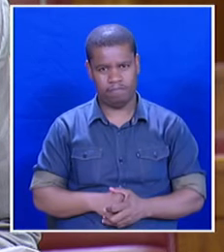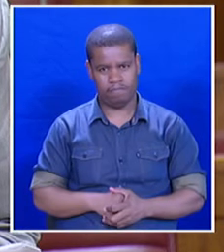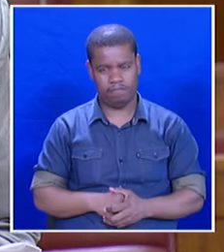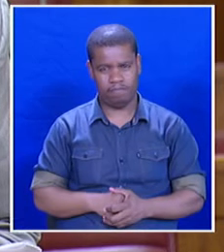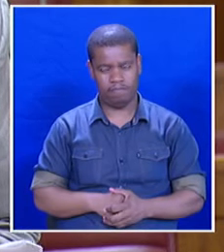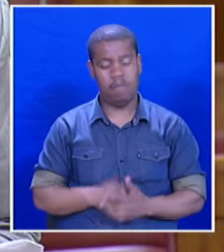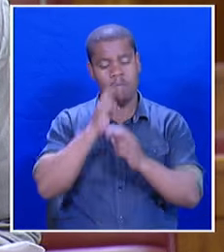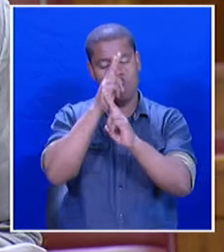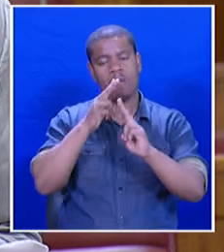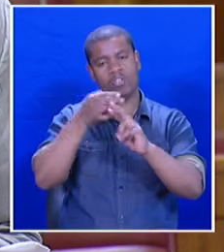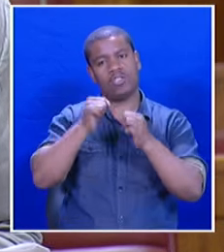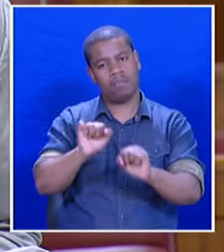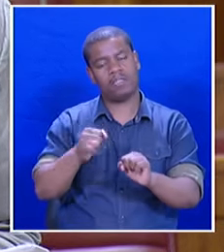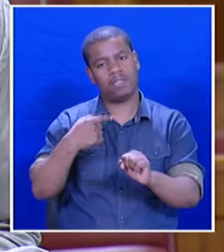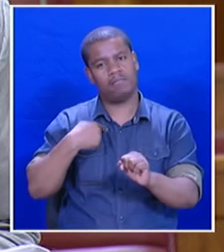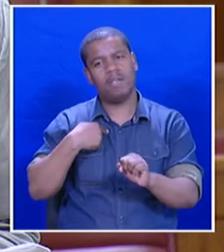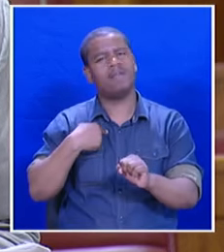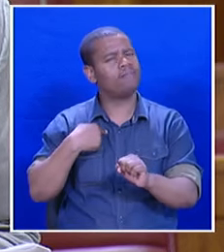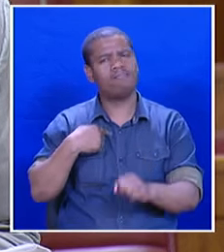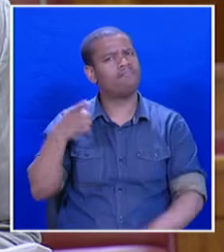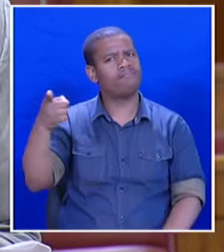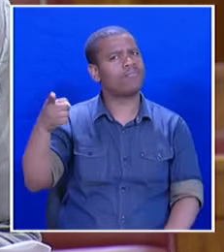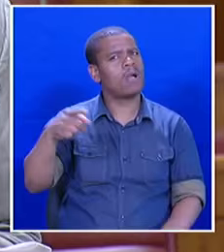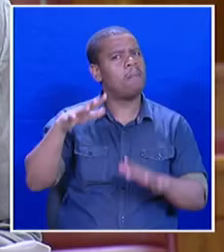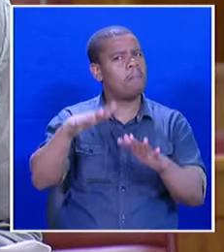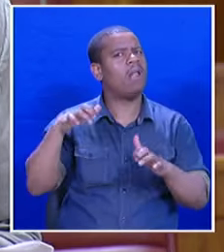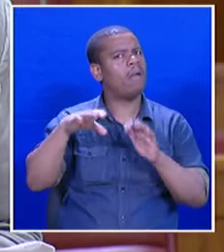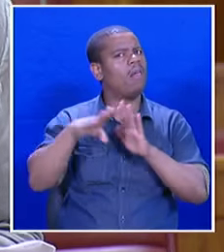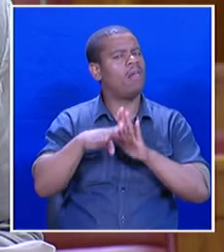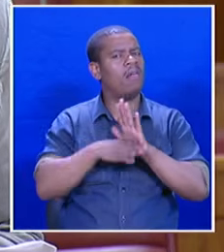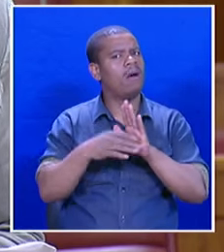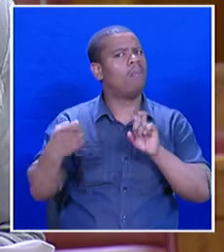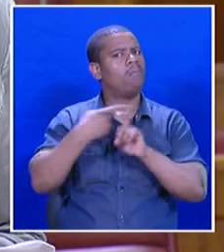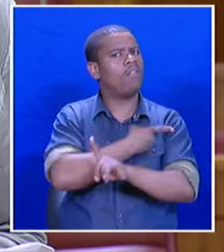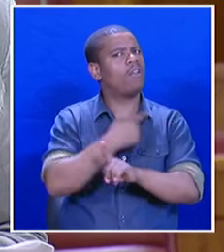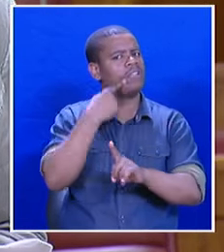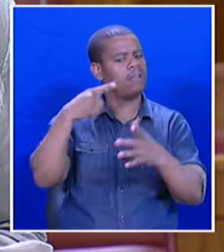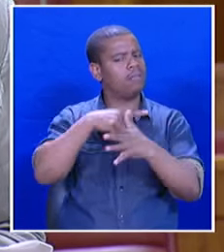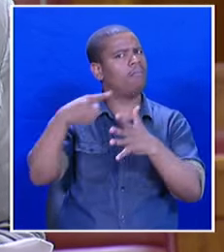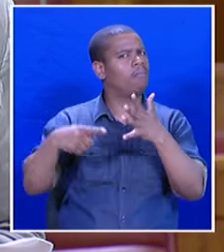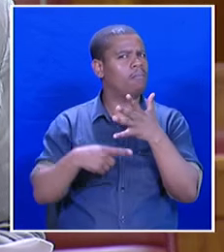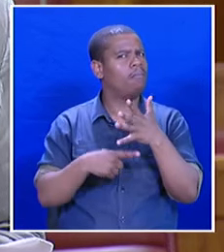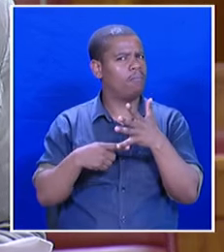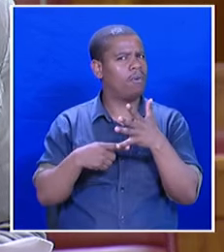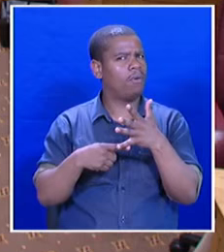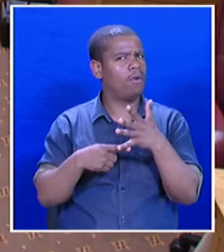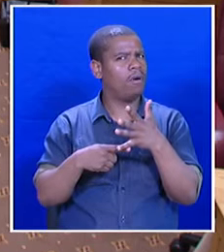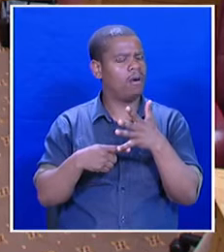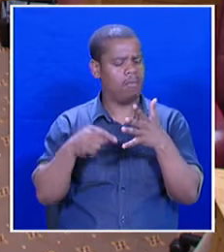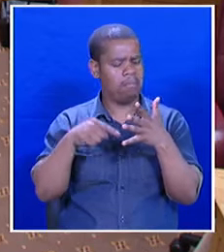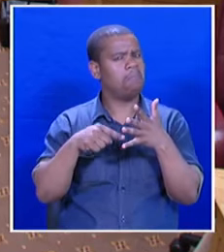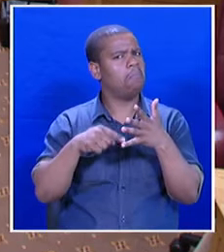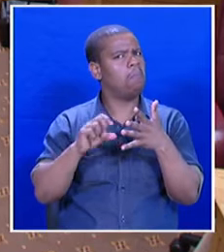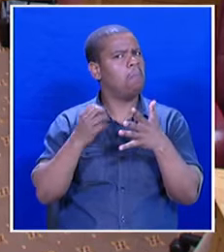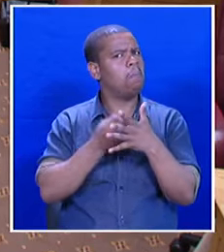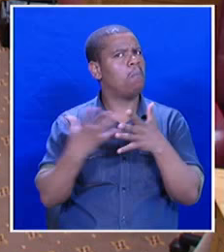Honourable Chair. I don't think it's parliamentary to say on the five pillars, a lot of them is window dressing